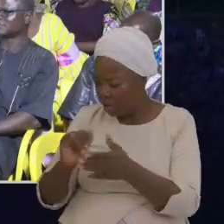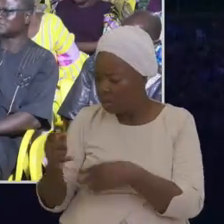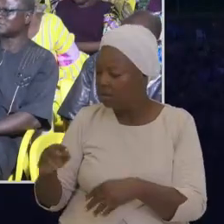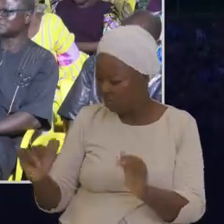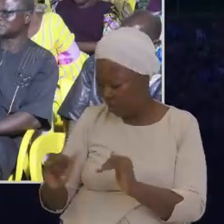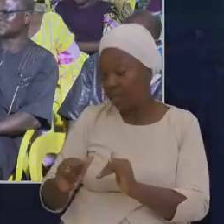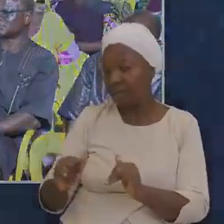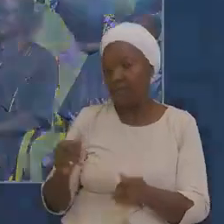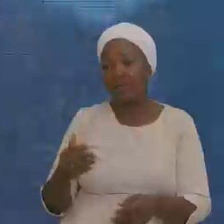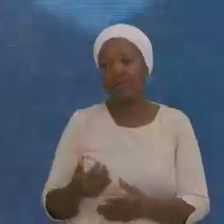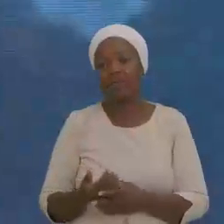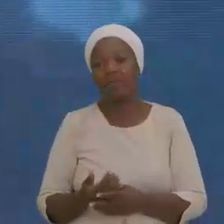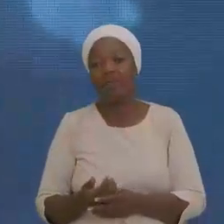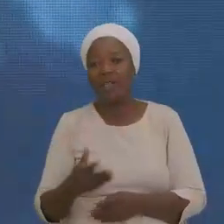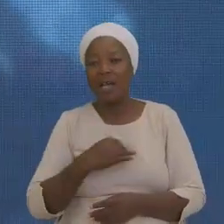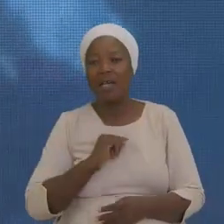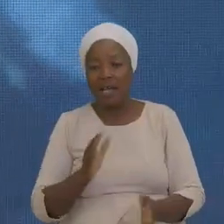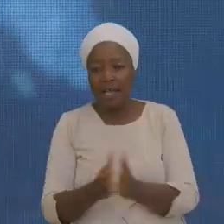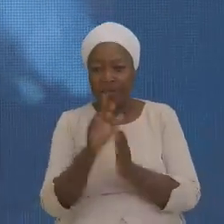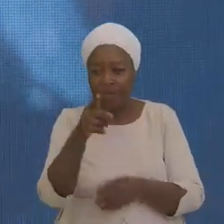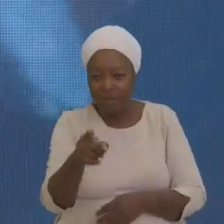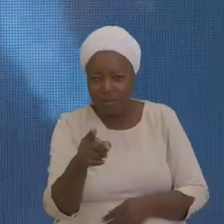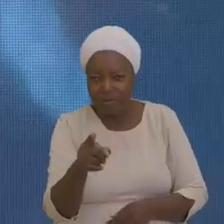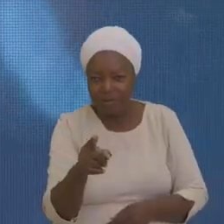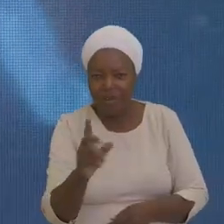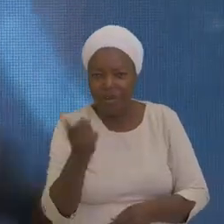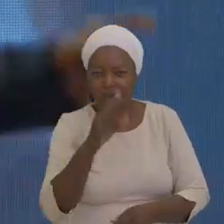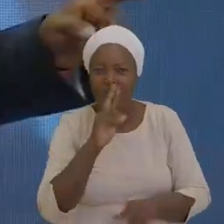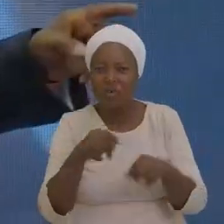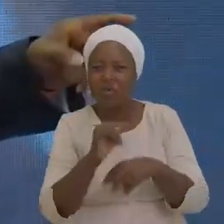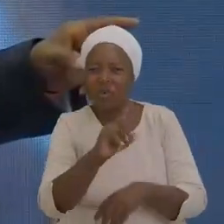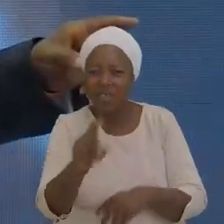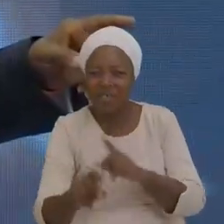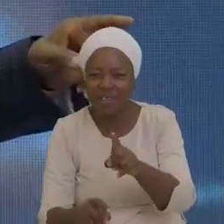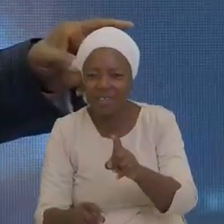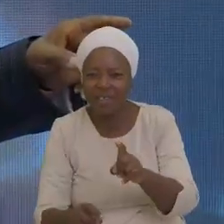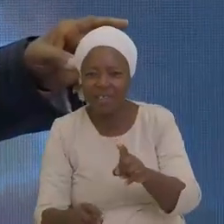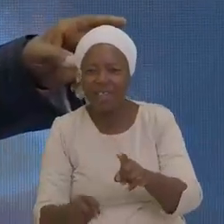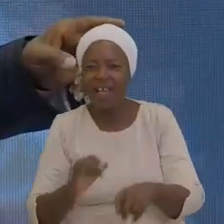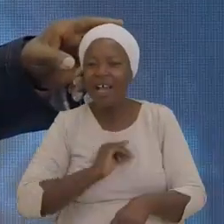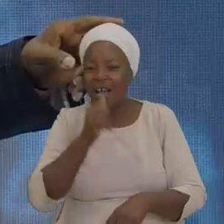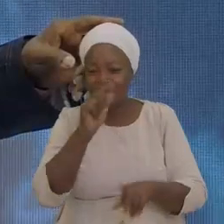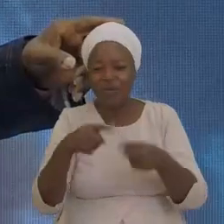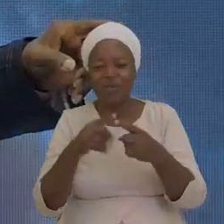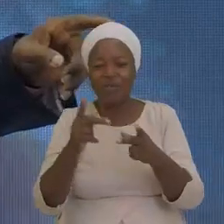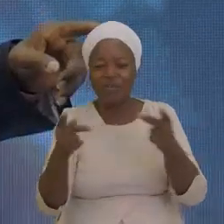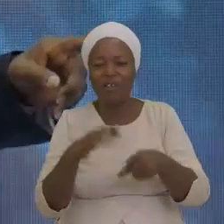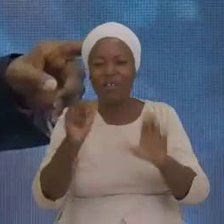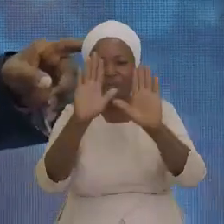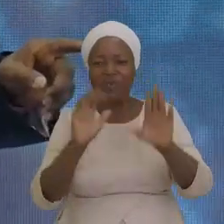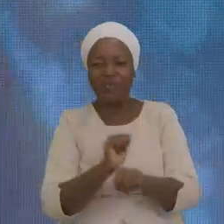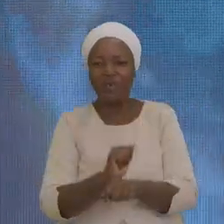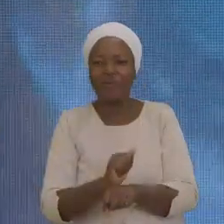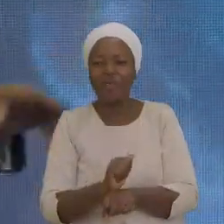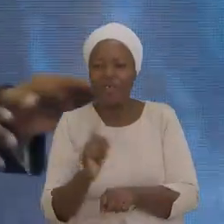thing. And I ask you, where are you going? I'm going to the place of miracle. Where are you